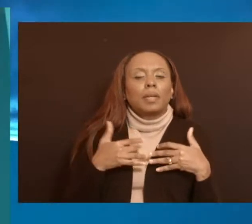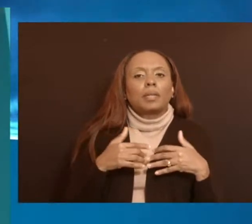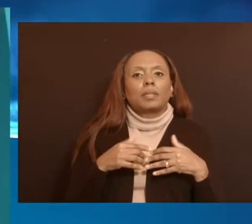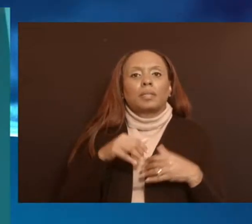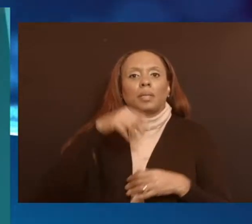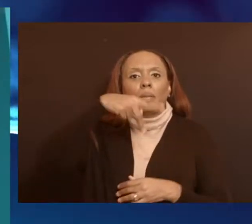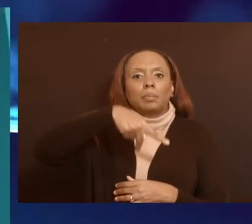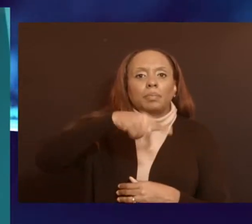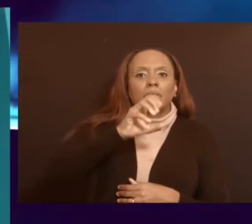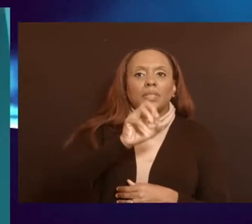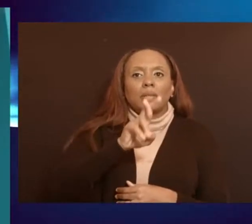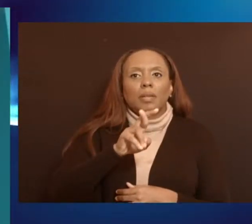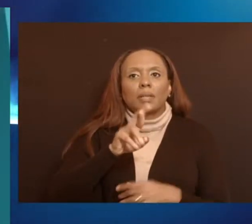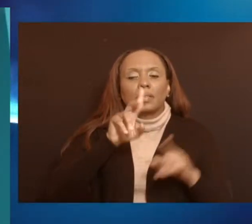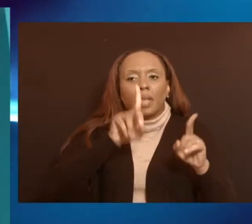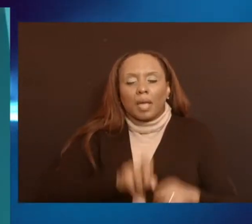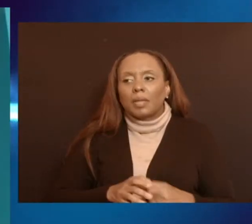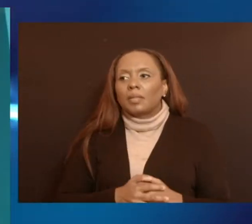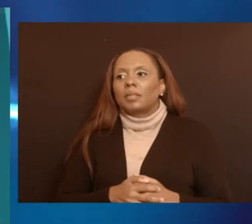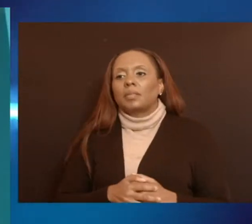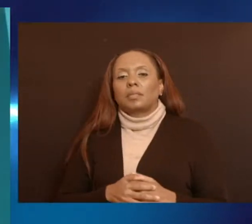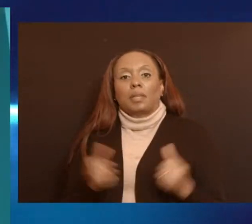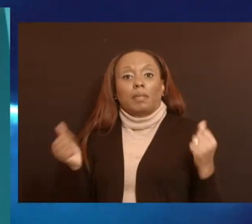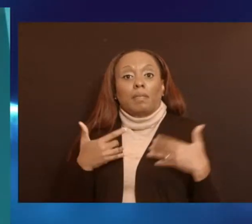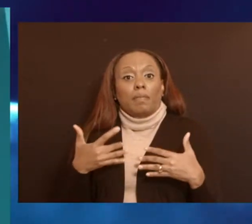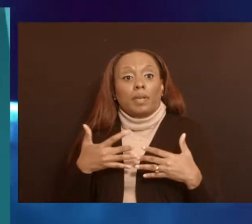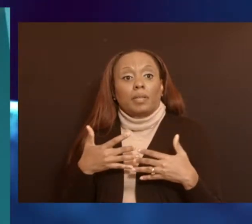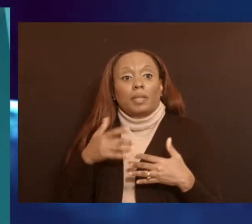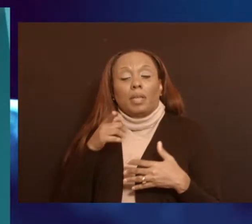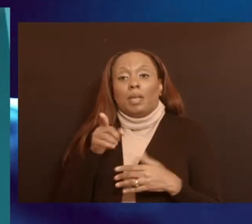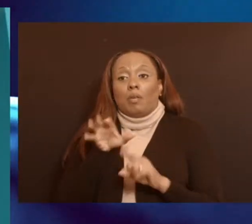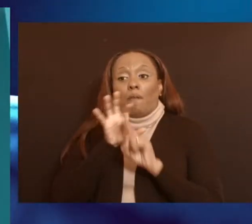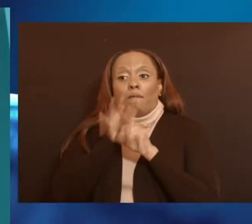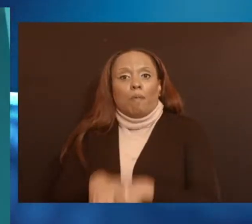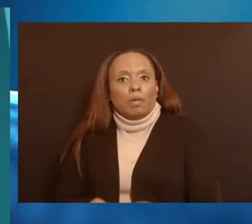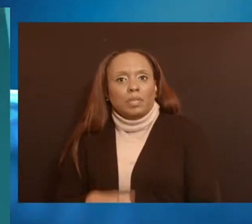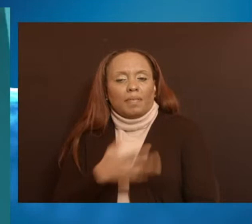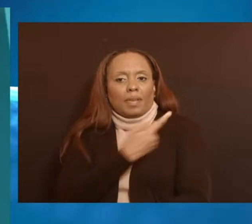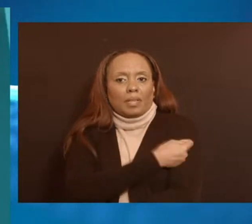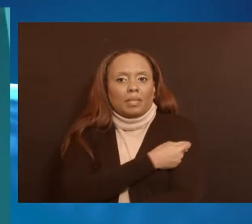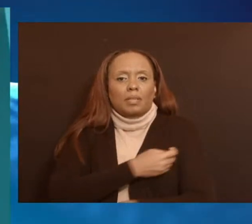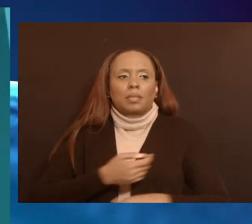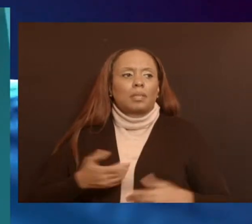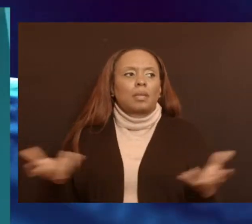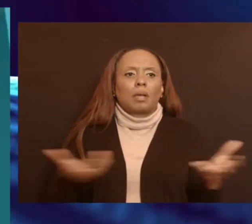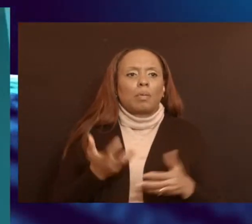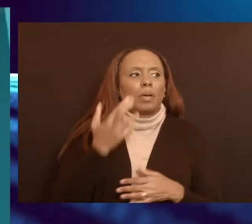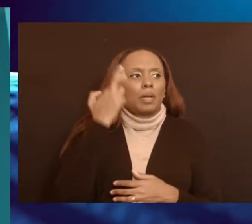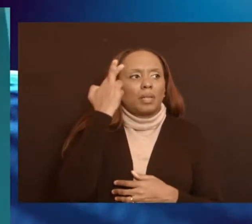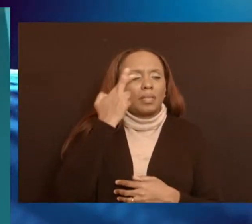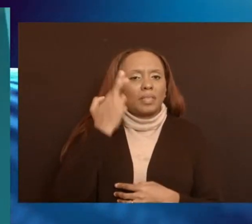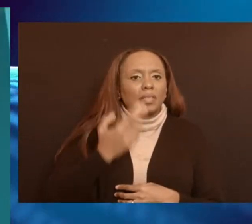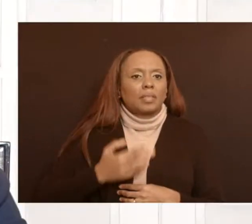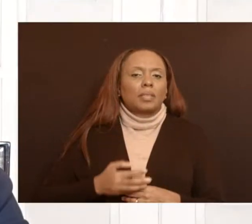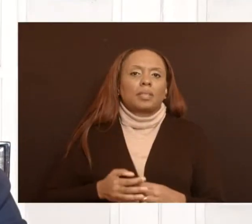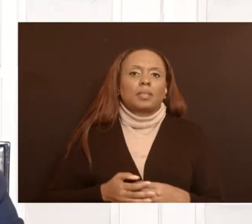they afraid of being forced to be vaccinated eventually? What were the reasons for their non-presentation for